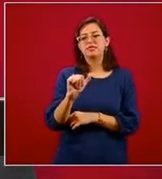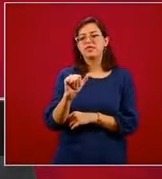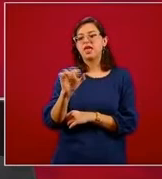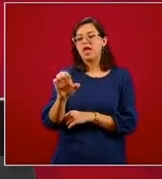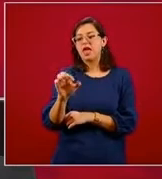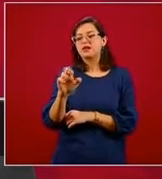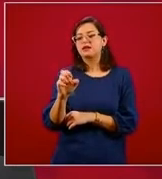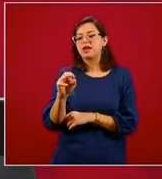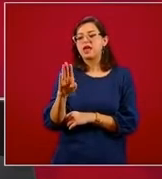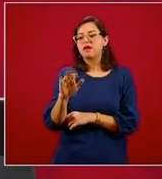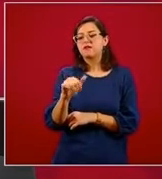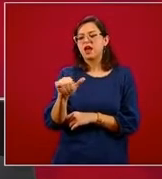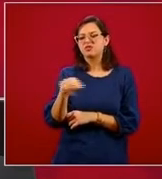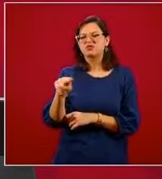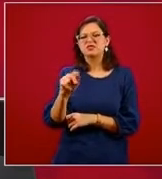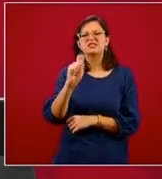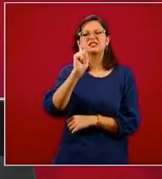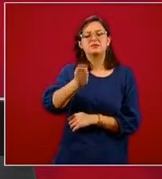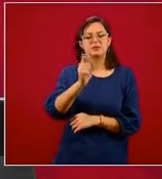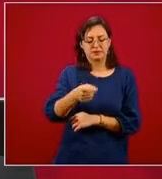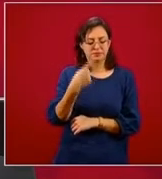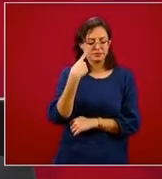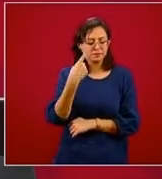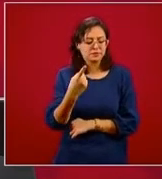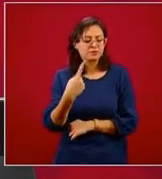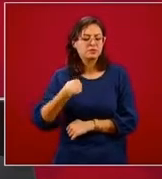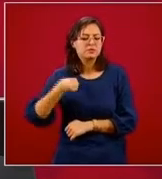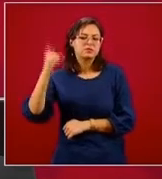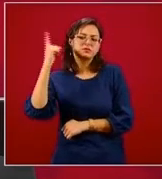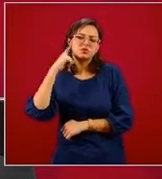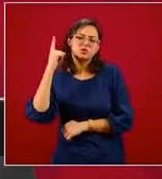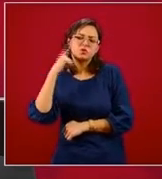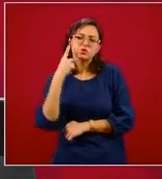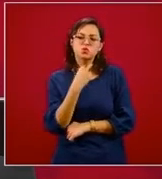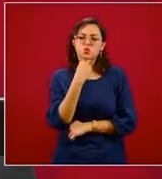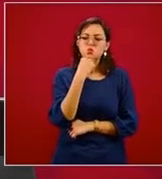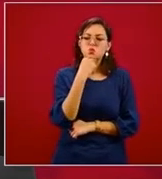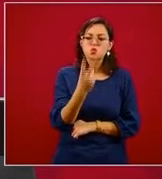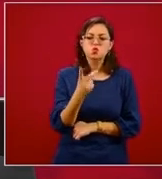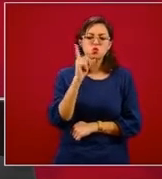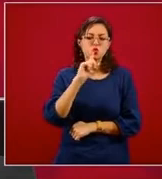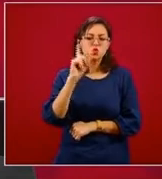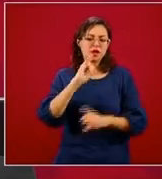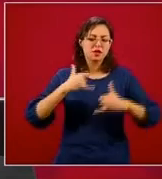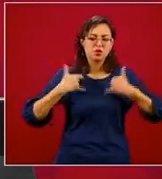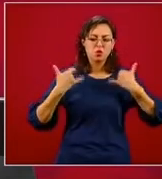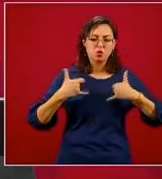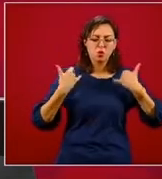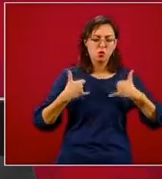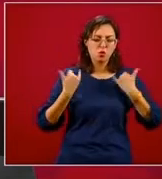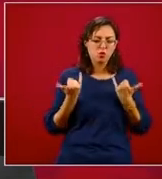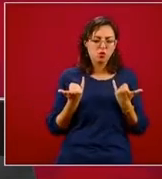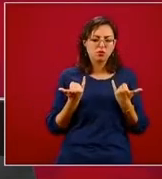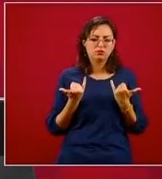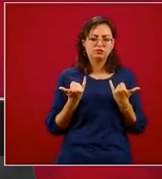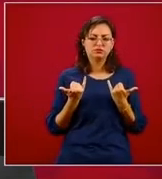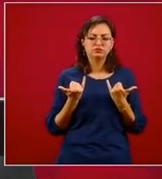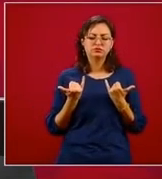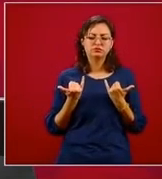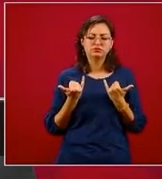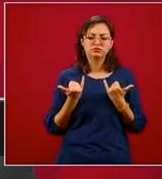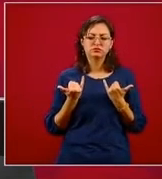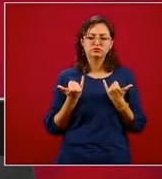our encontrado con un audio citizens, donde se perhaps escucha you una have voz heard femenina an aparentemente de audio una persona recording joven where a con woman's voice, a young